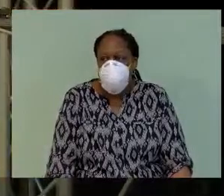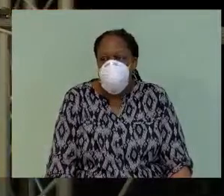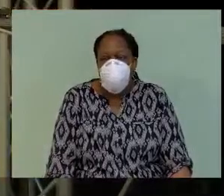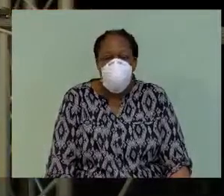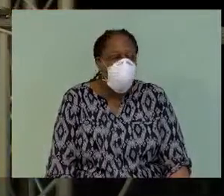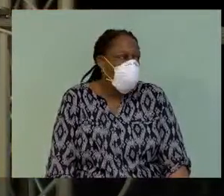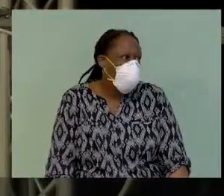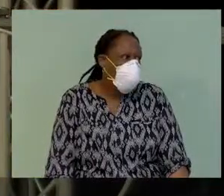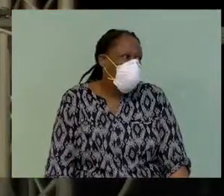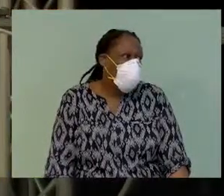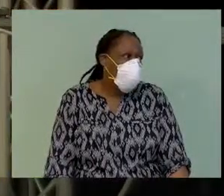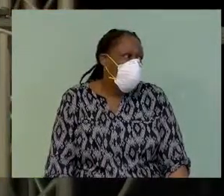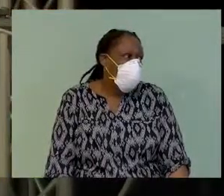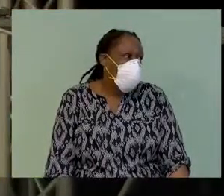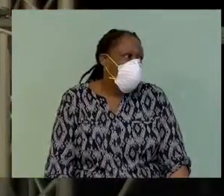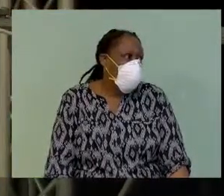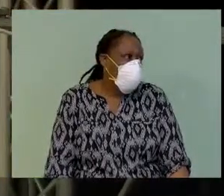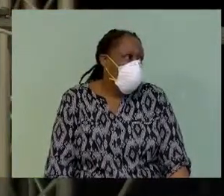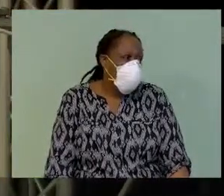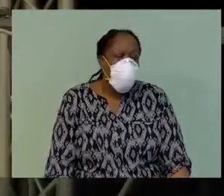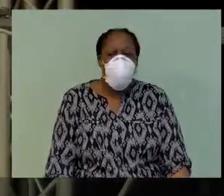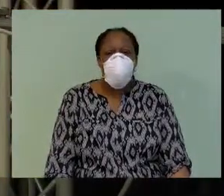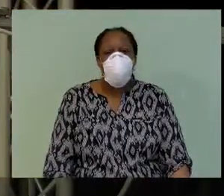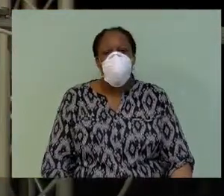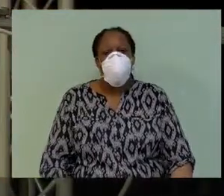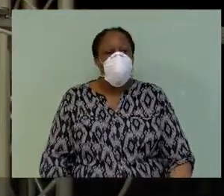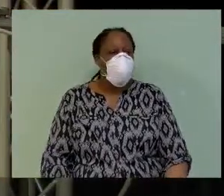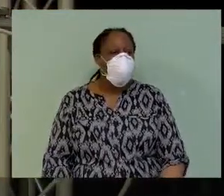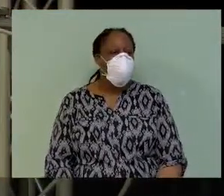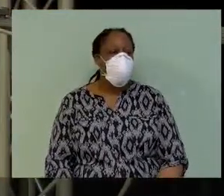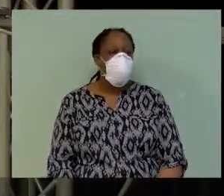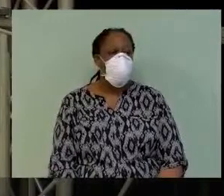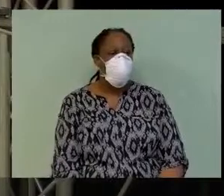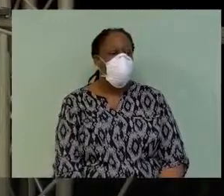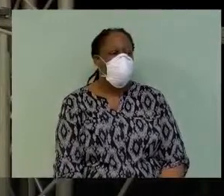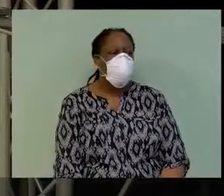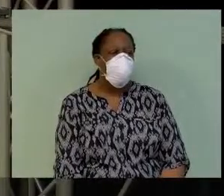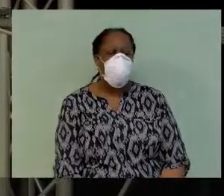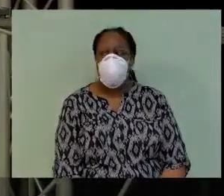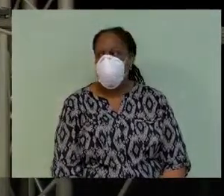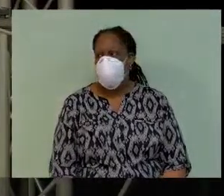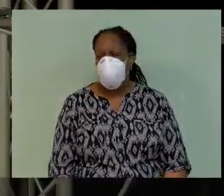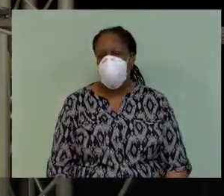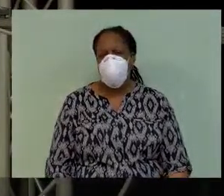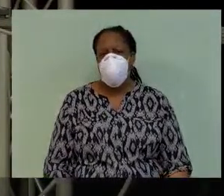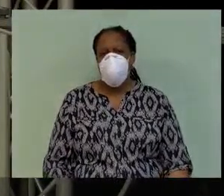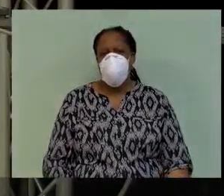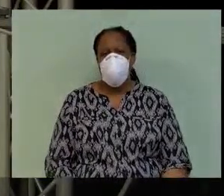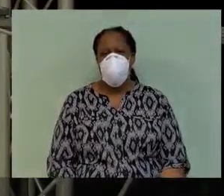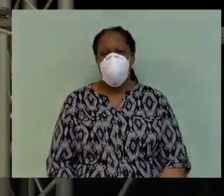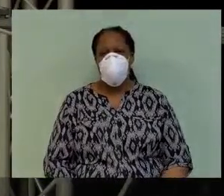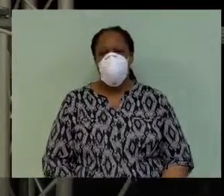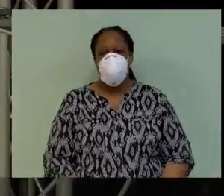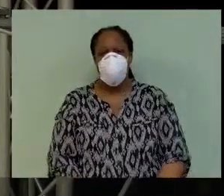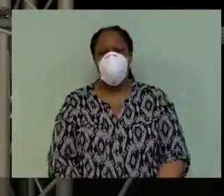And this is our last question for the day.